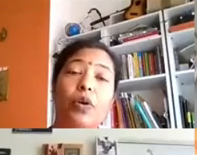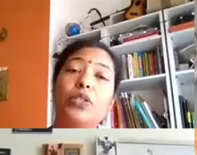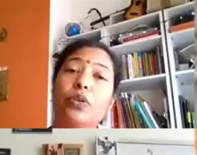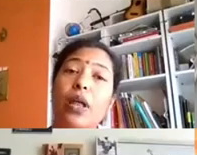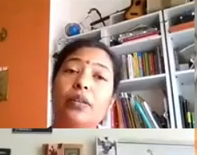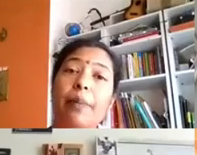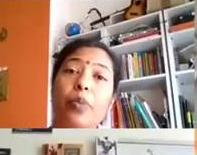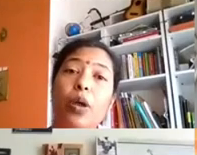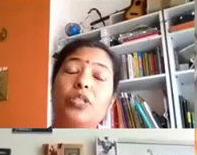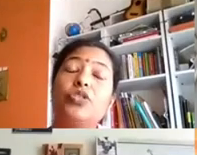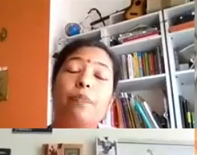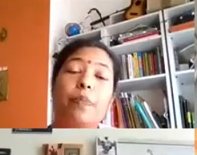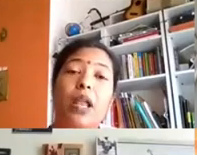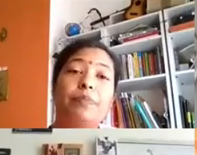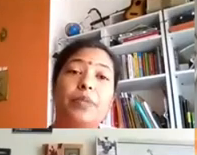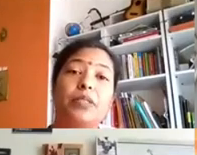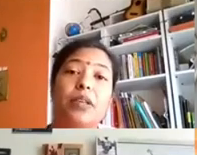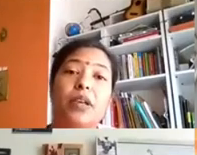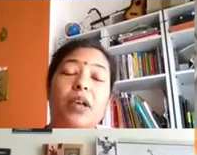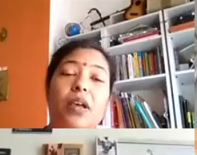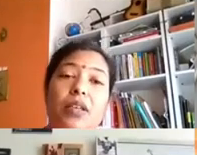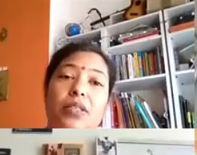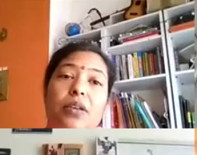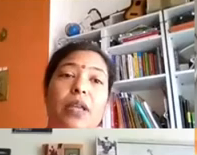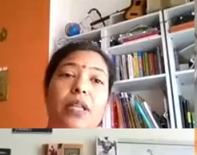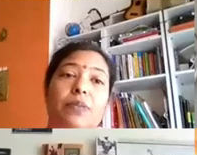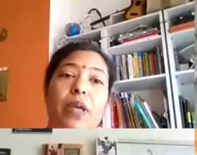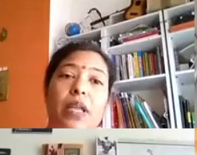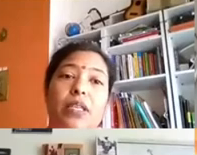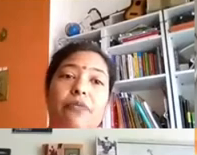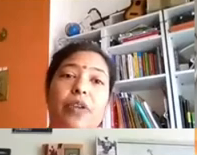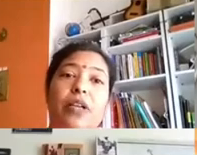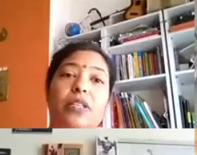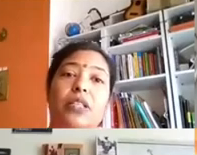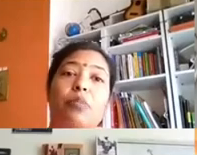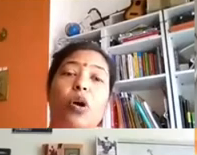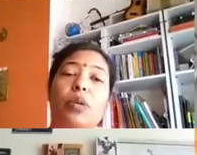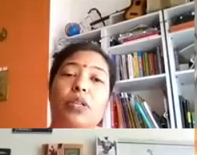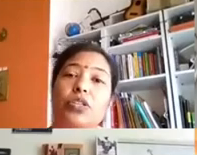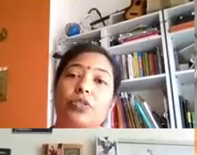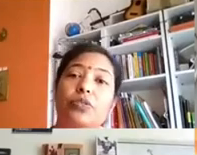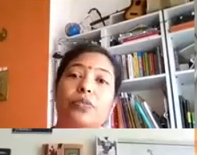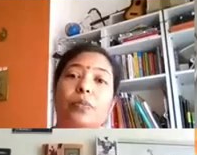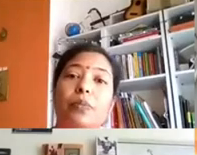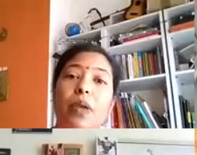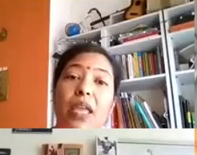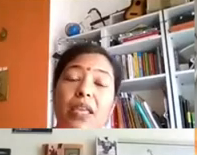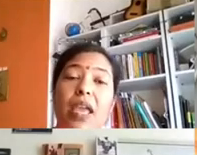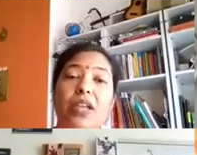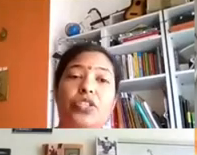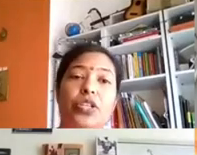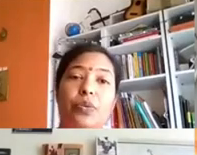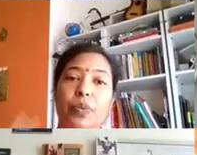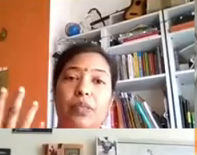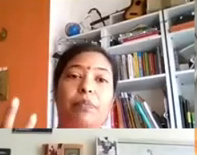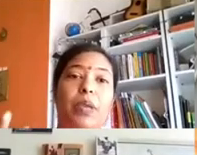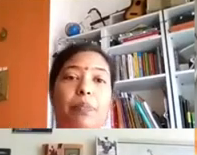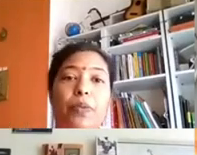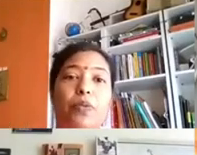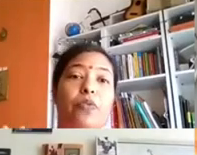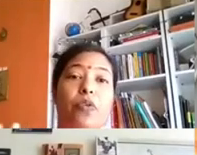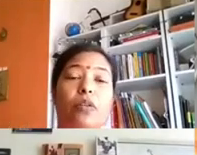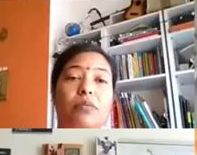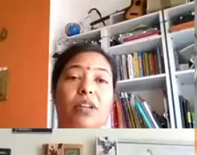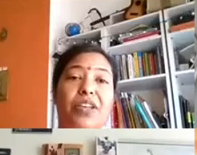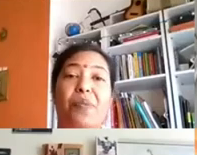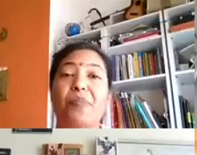We also run employment job clubs. So it's very difficult at the moment to engage with people